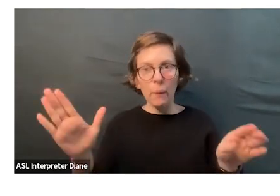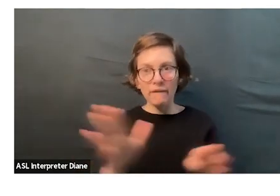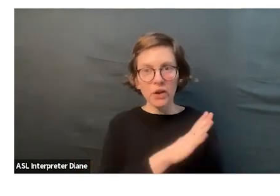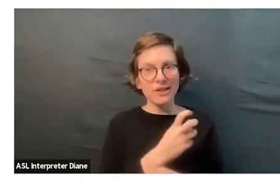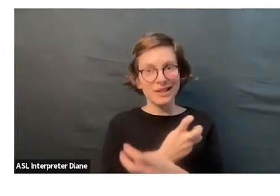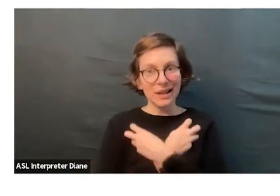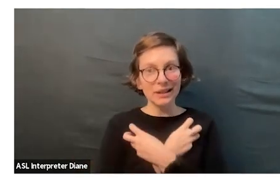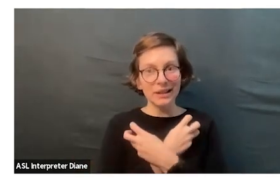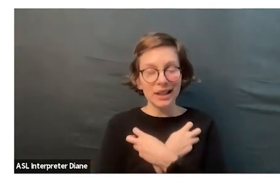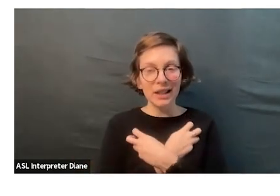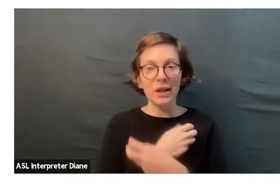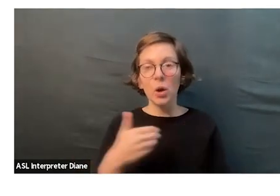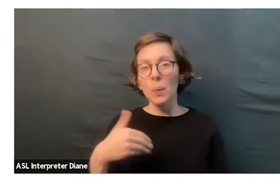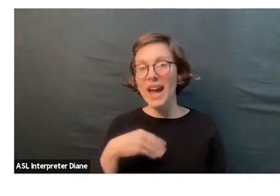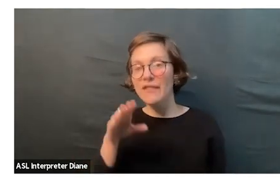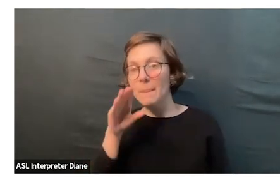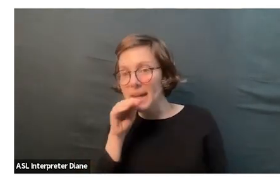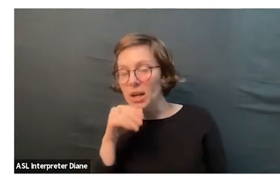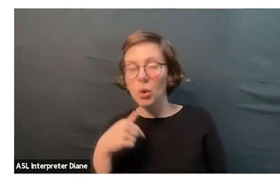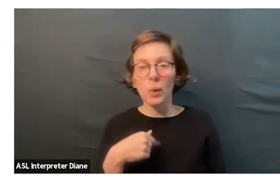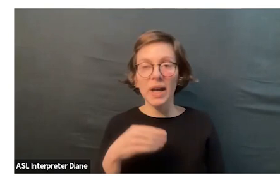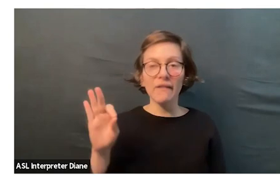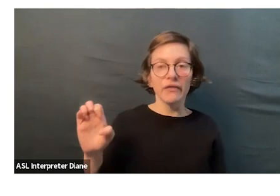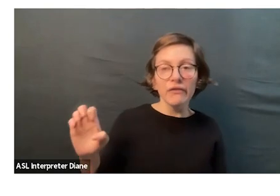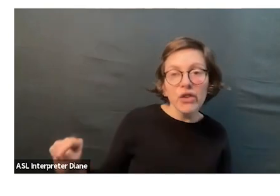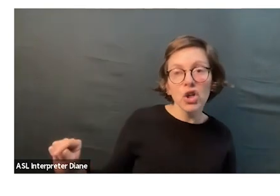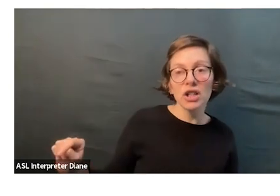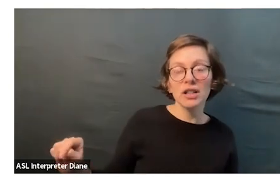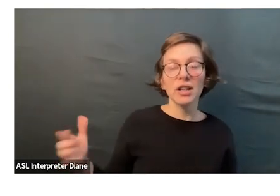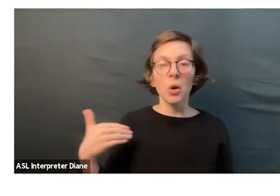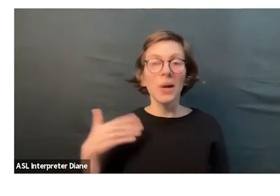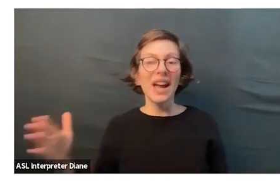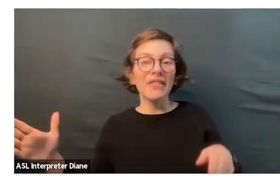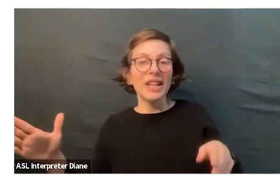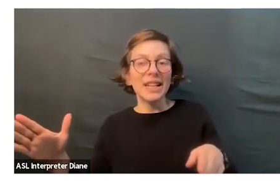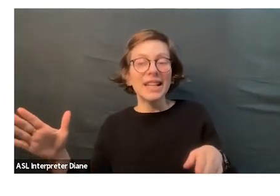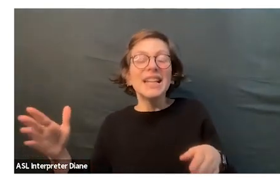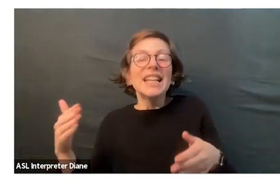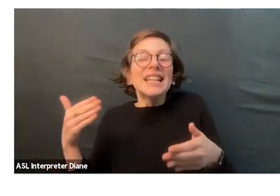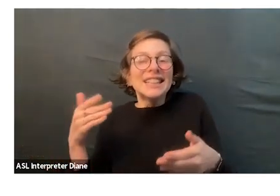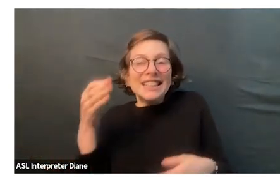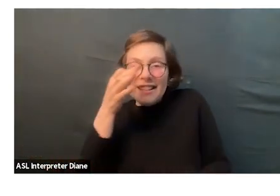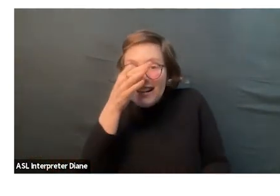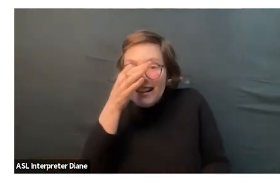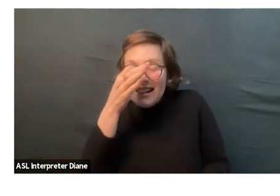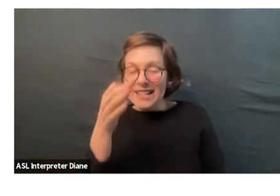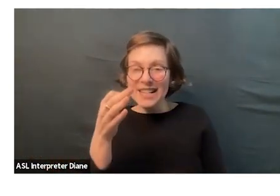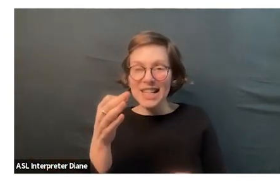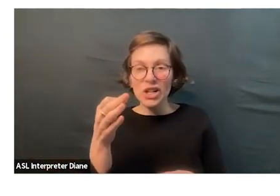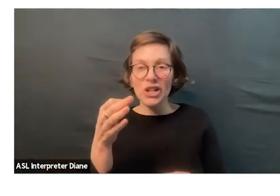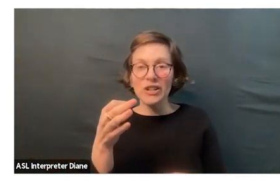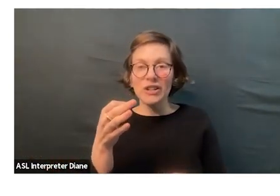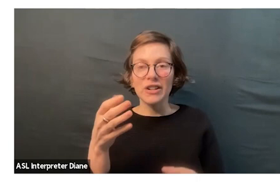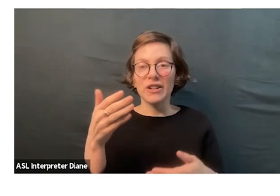often said that it was a flightless bird, it was a terrestrial bird, it wasn't really afraid of humans, and this